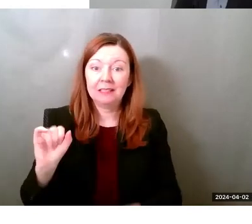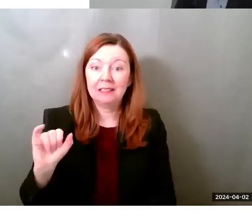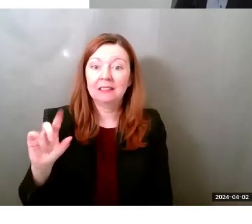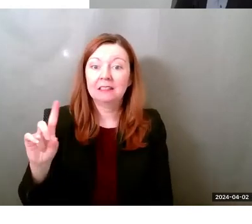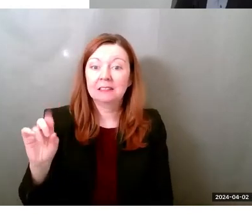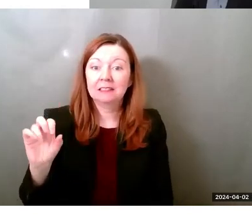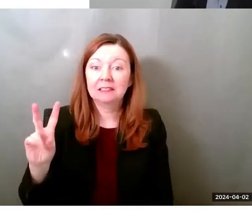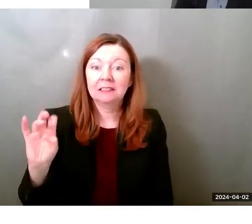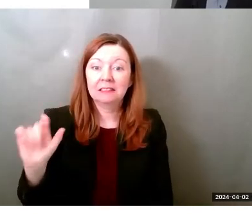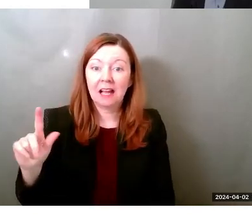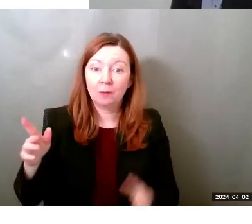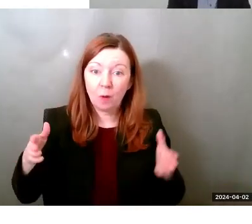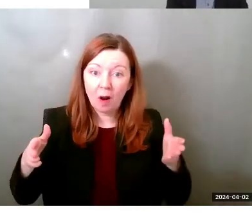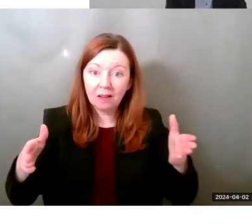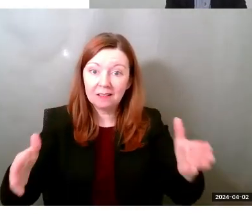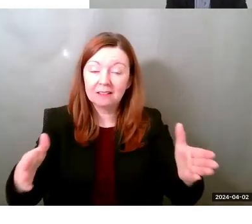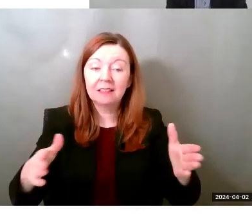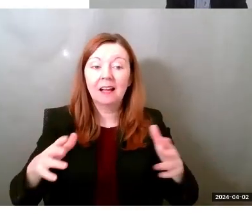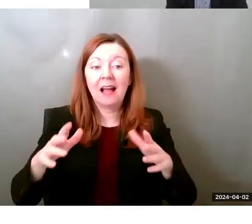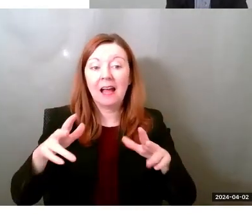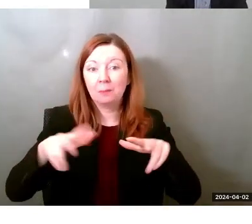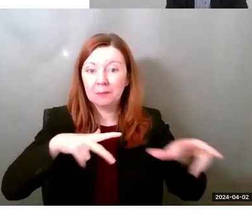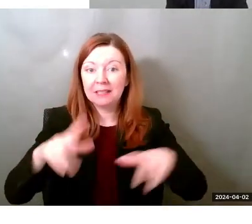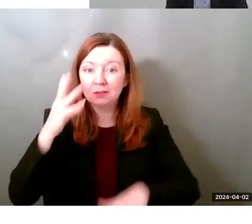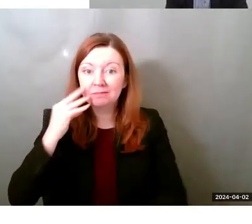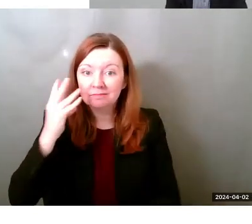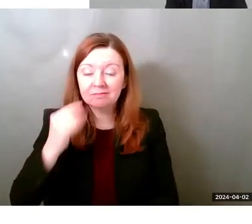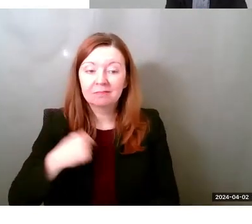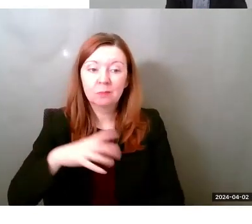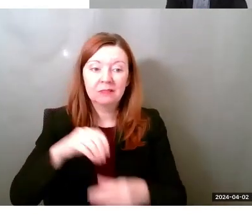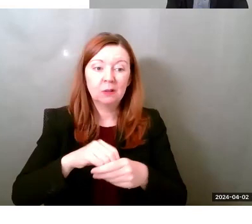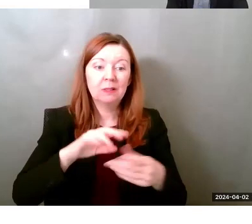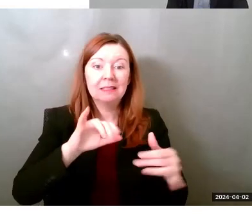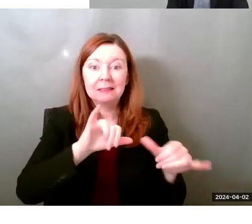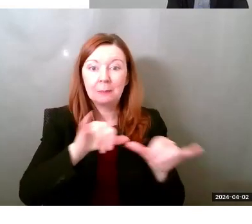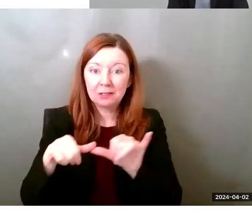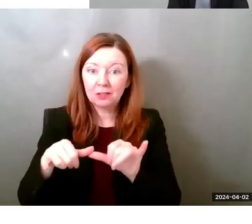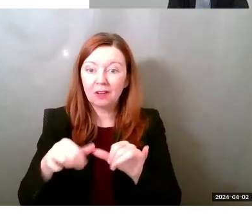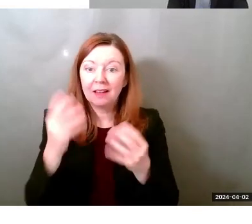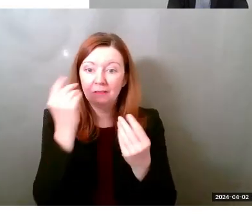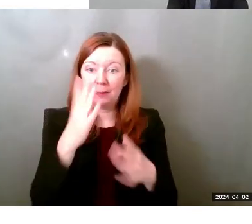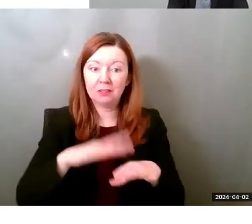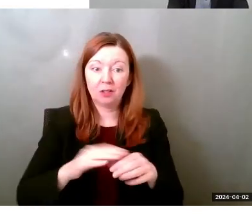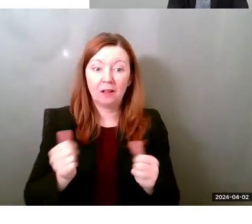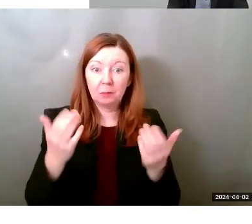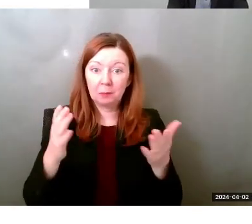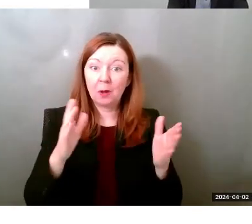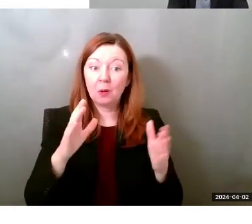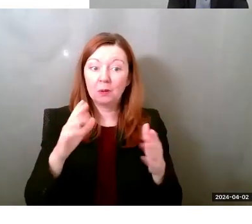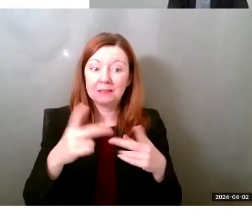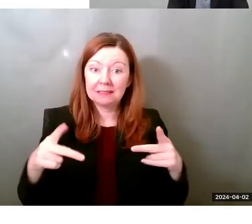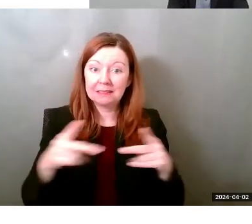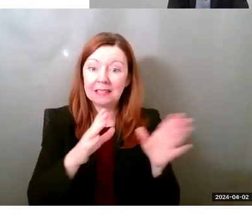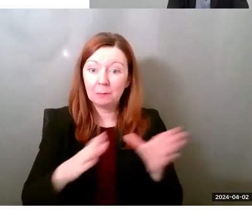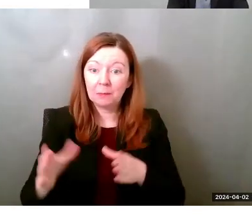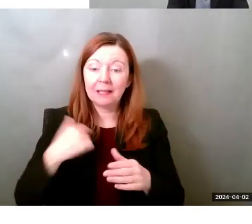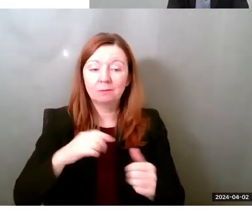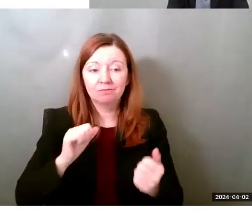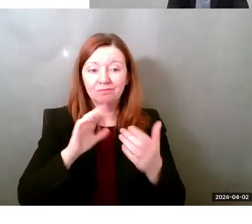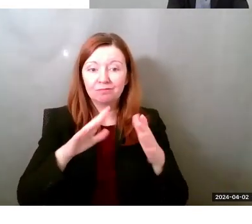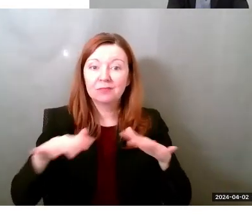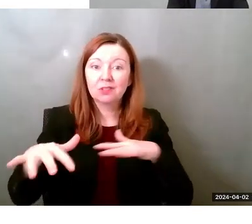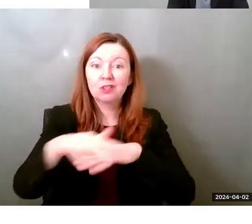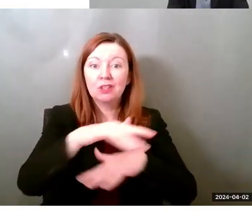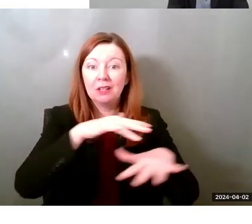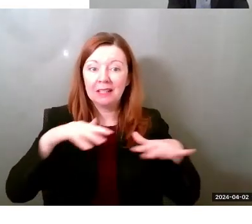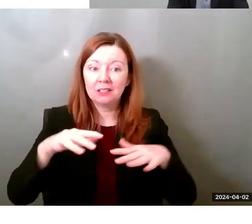pedestrian experience. We've included some additional dimensional information on the proposed site plan. We'll address circulation and